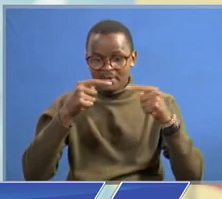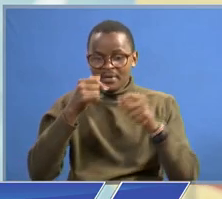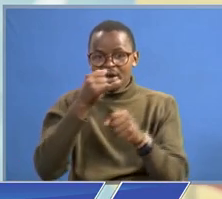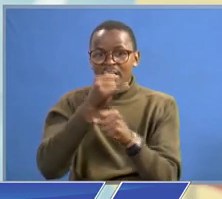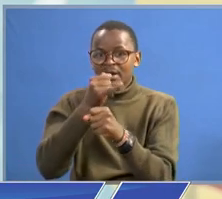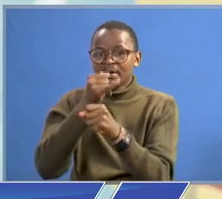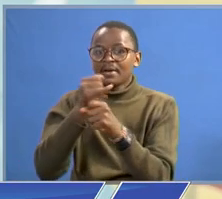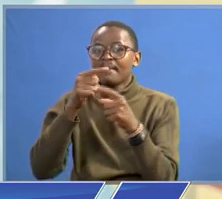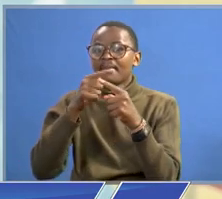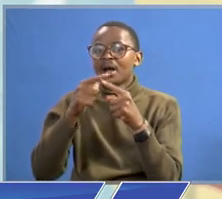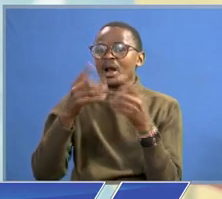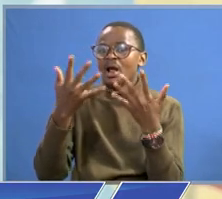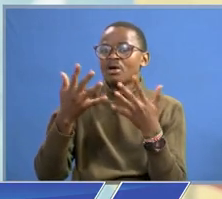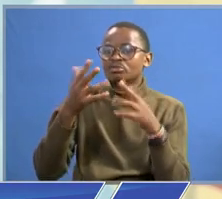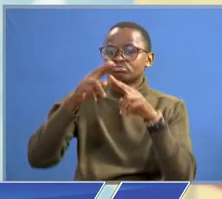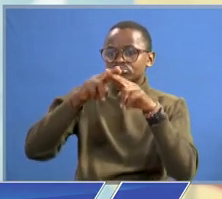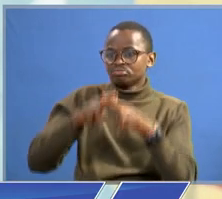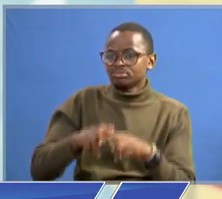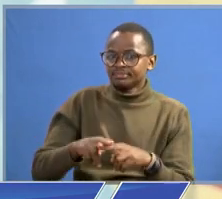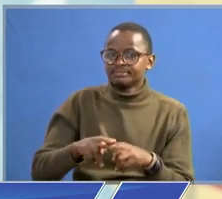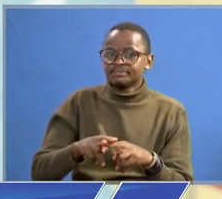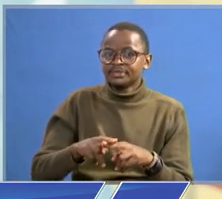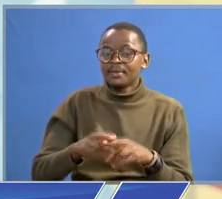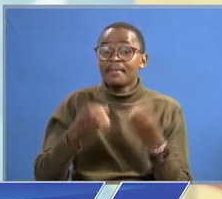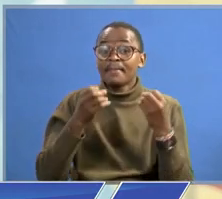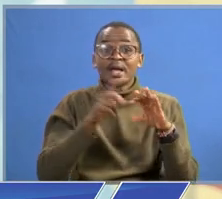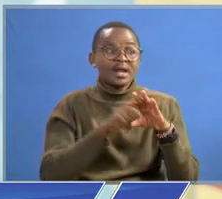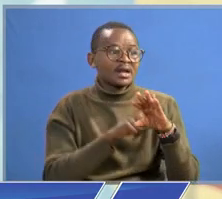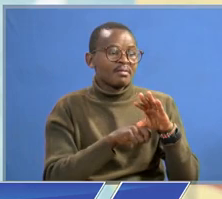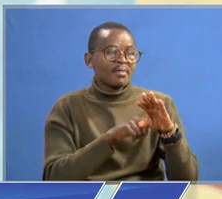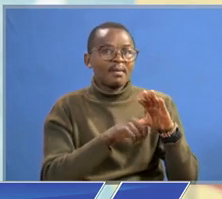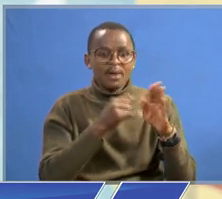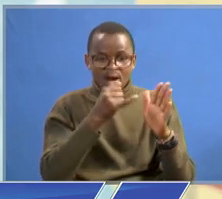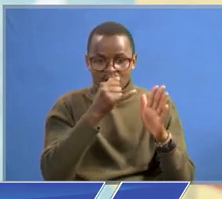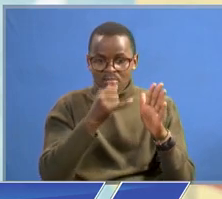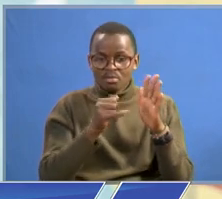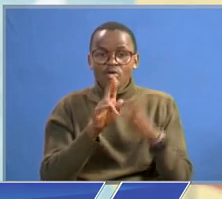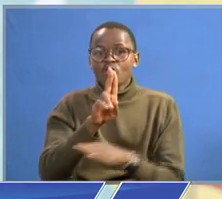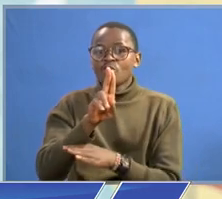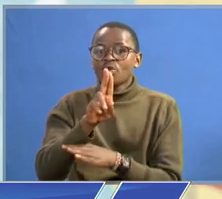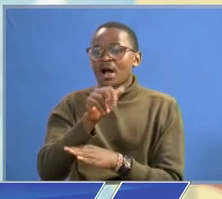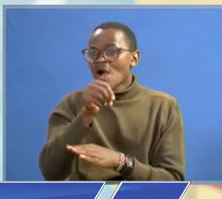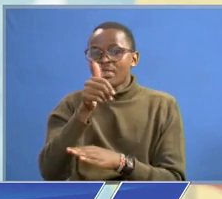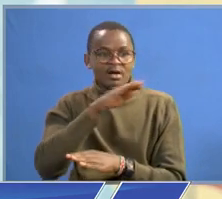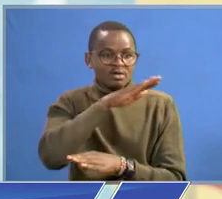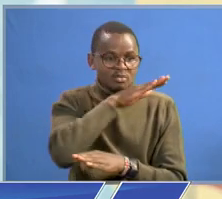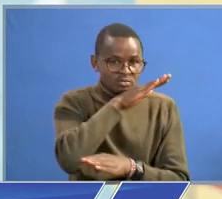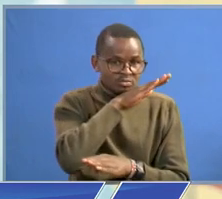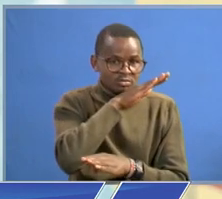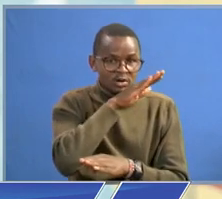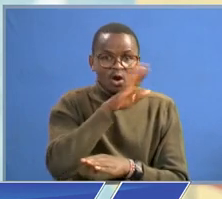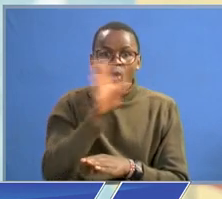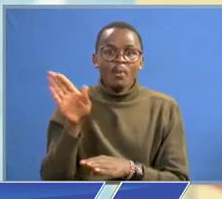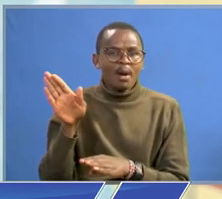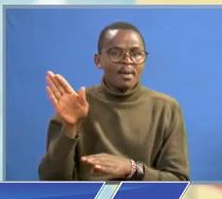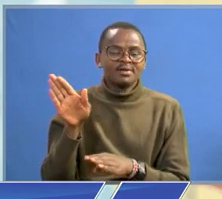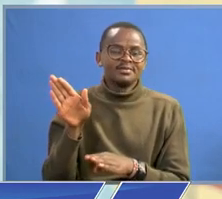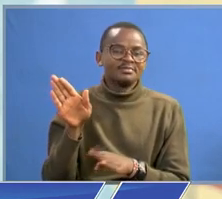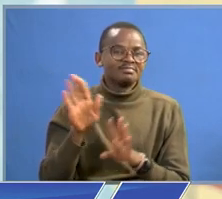but I decide to le kukachi ni. Kama most of the time unaona mtu amechora Uhuru, mwingine amechora Raila, Obama